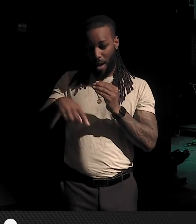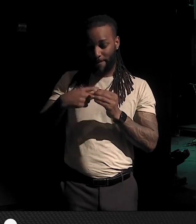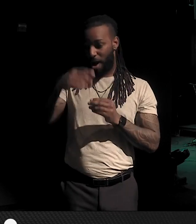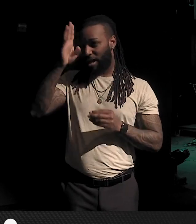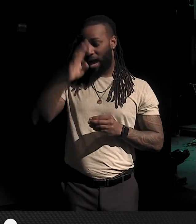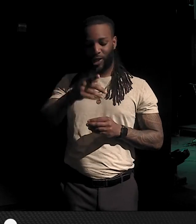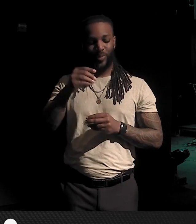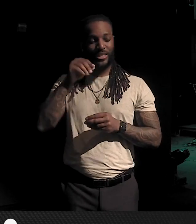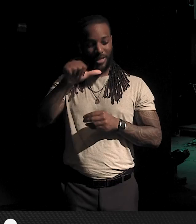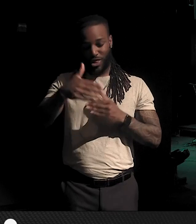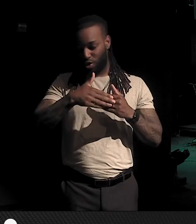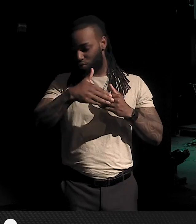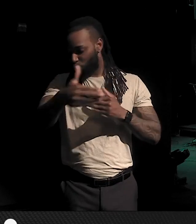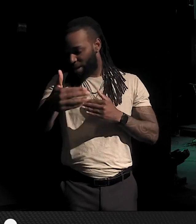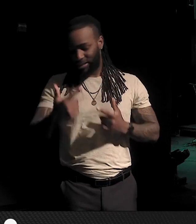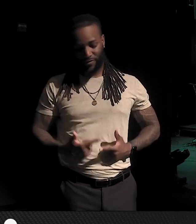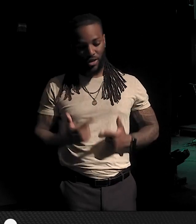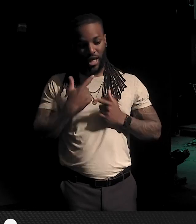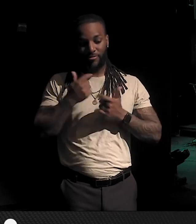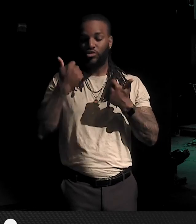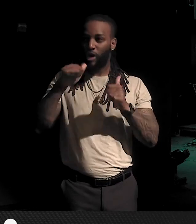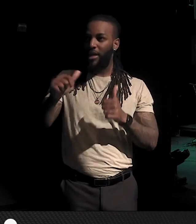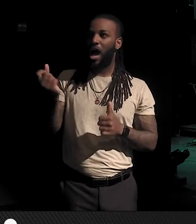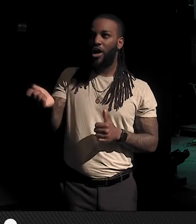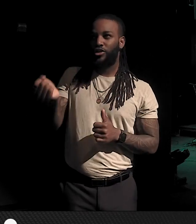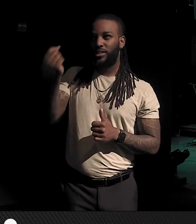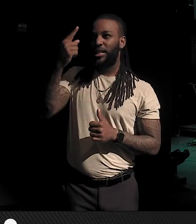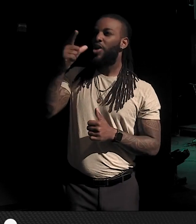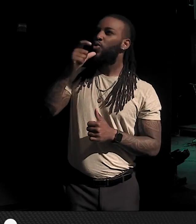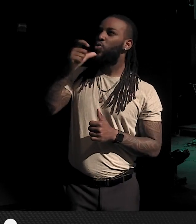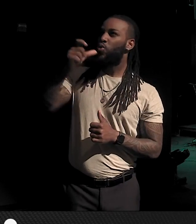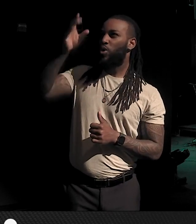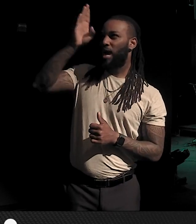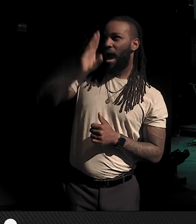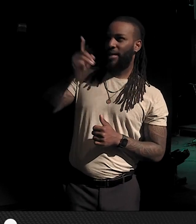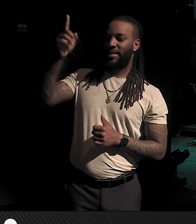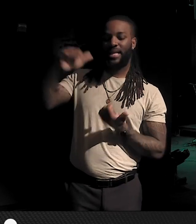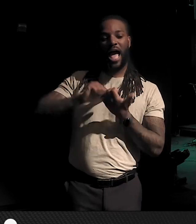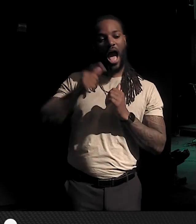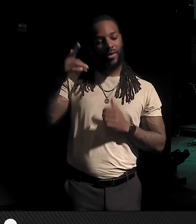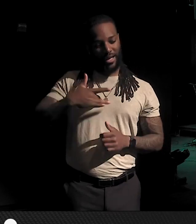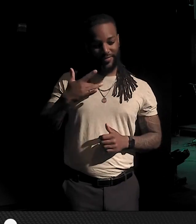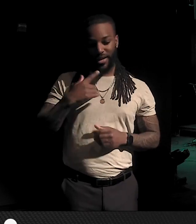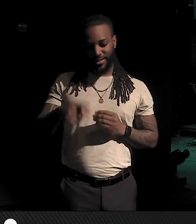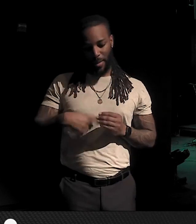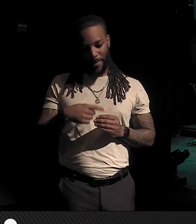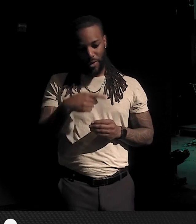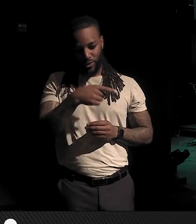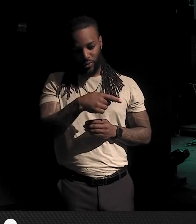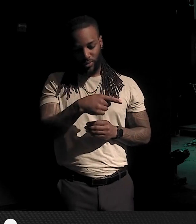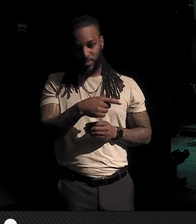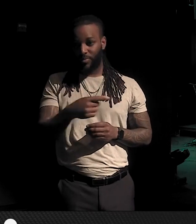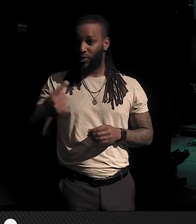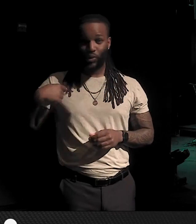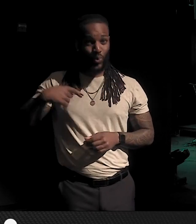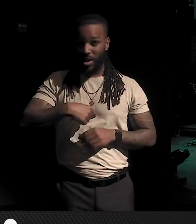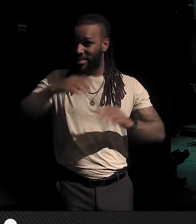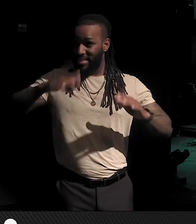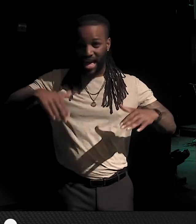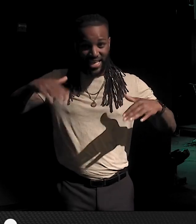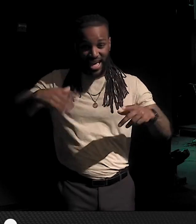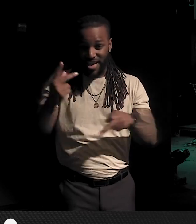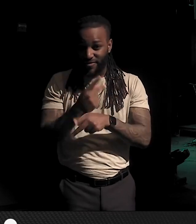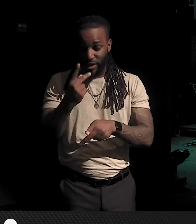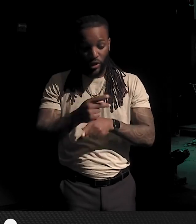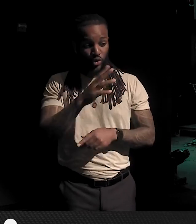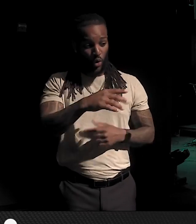of your life understanding who God is and how he feels about you. We have not figured this out. Get your mind